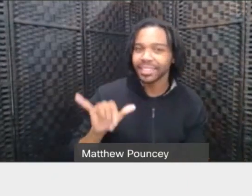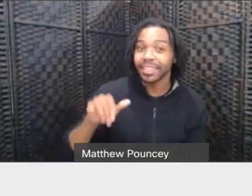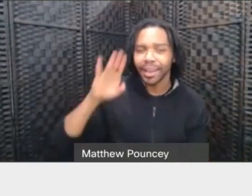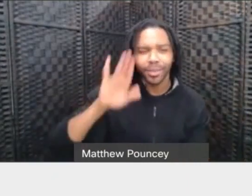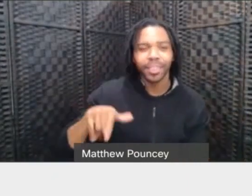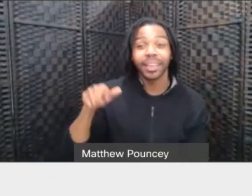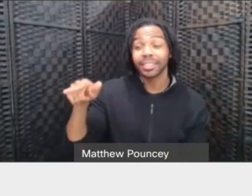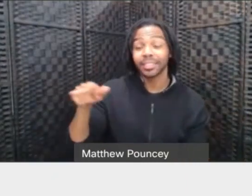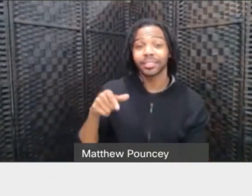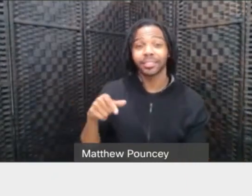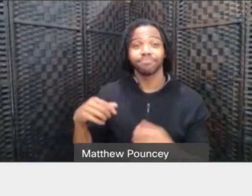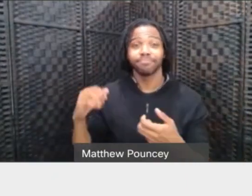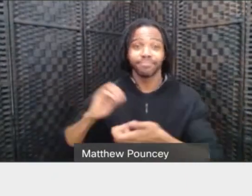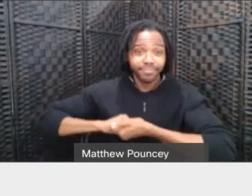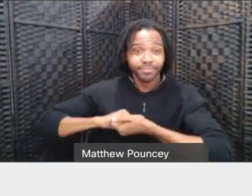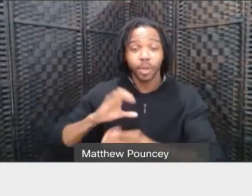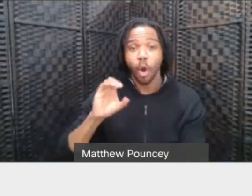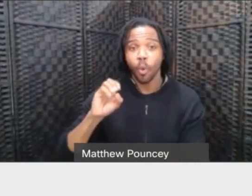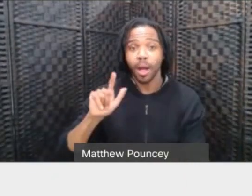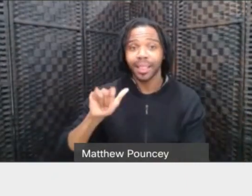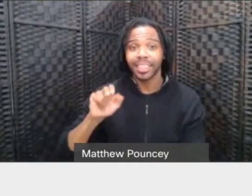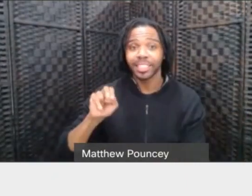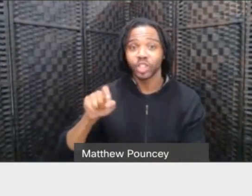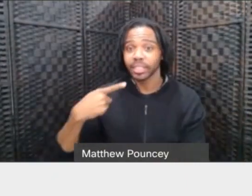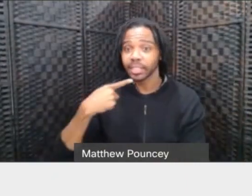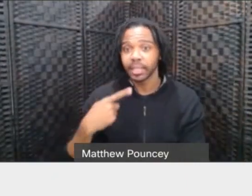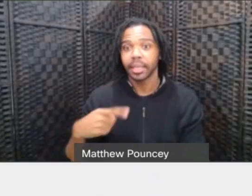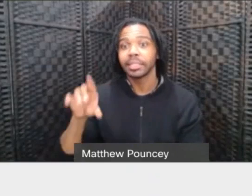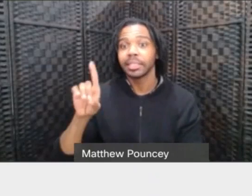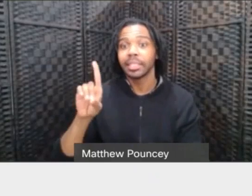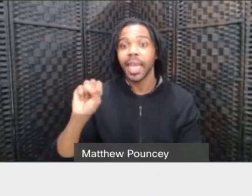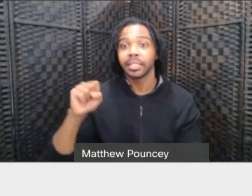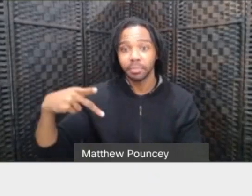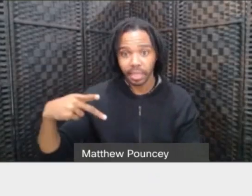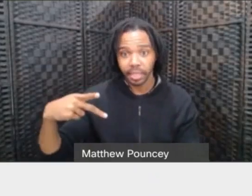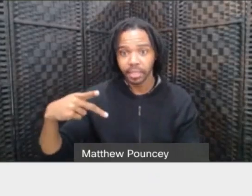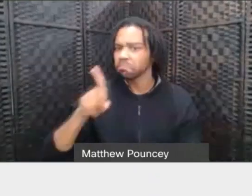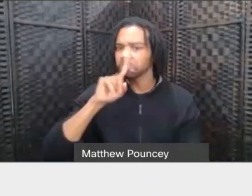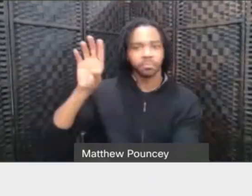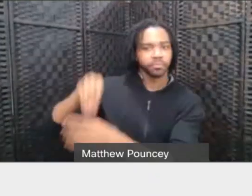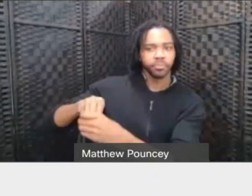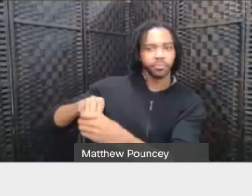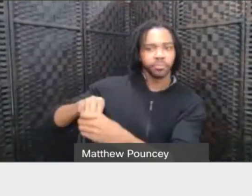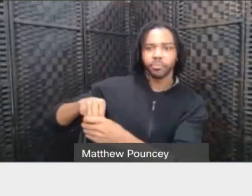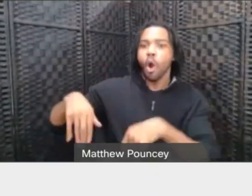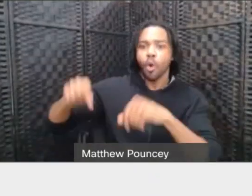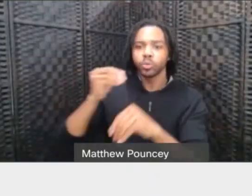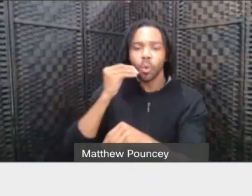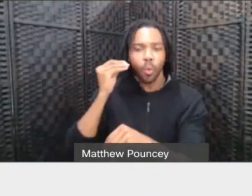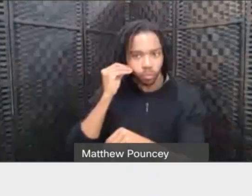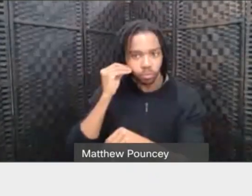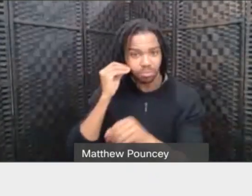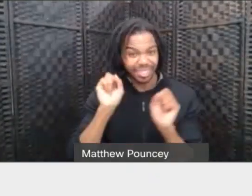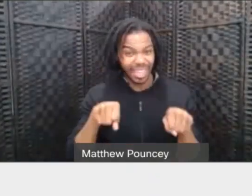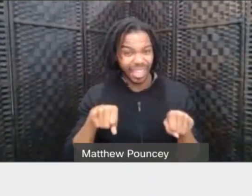not to include DSPs in host homes and SL settings in the bonuses. Is there anything that can be done about this?